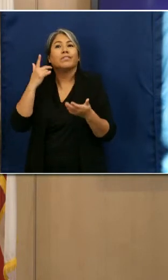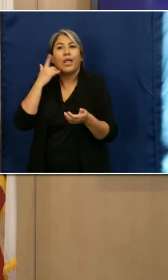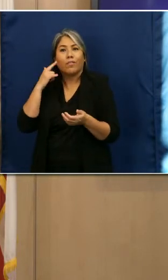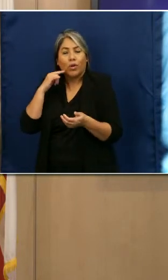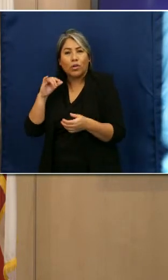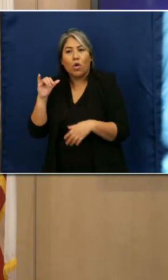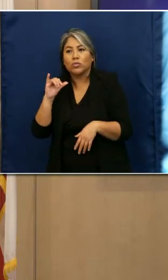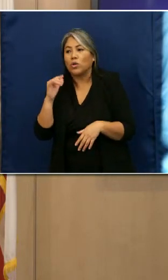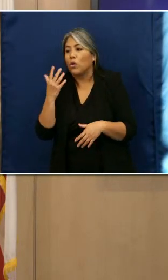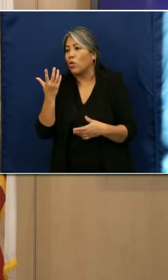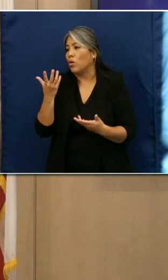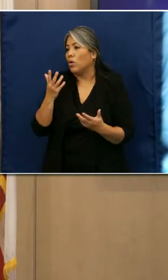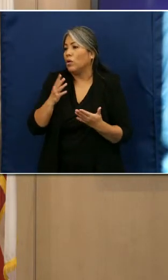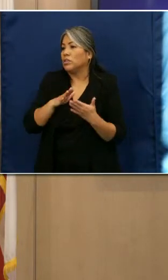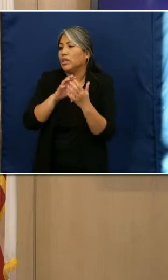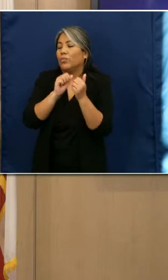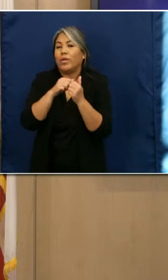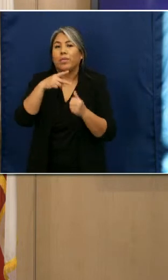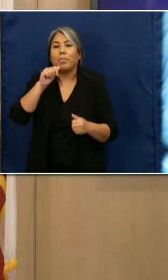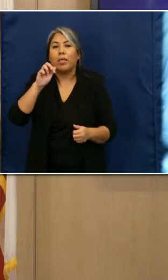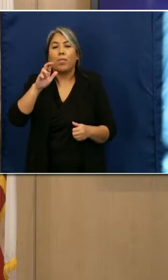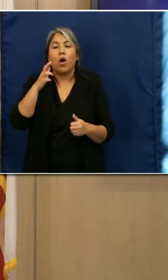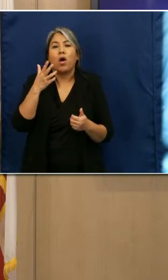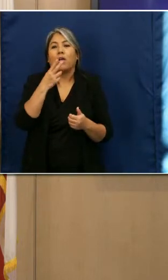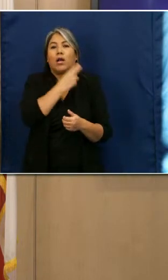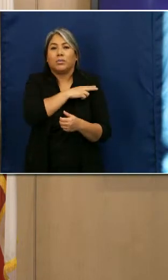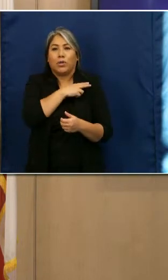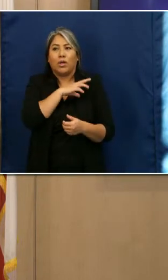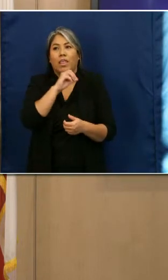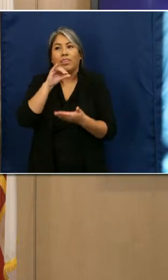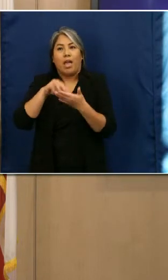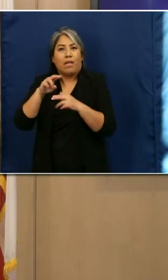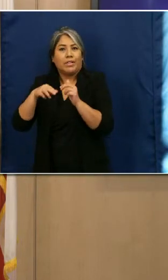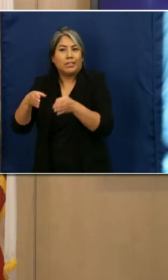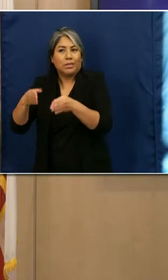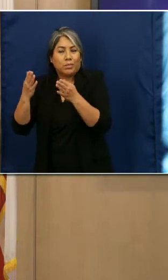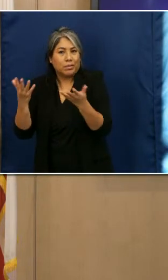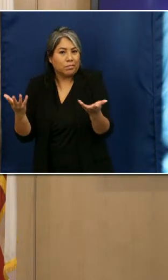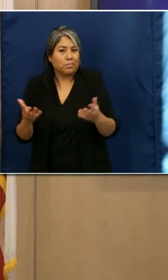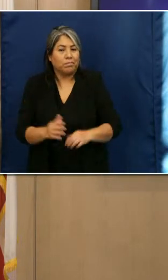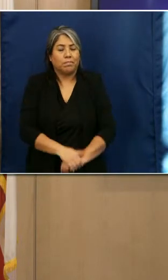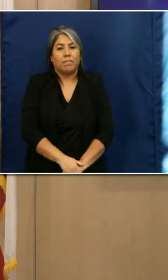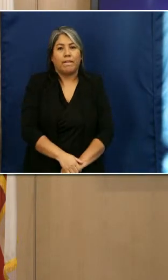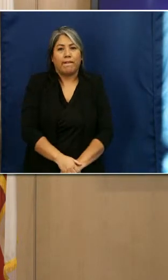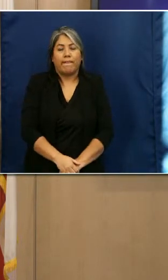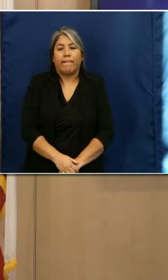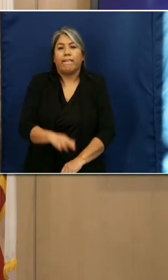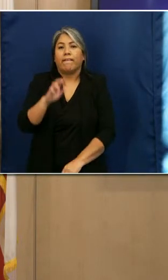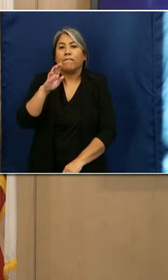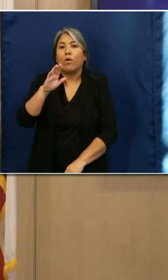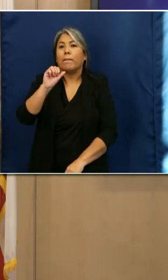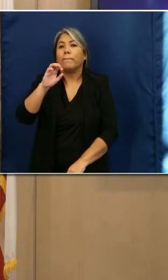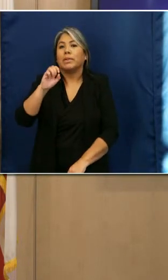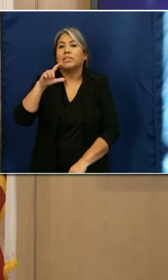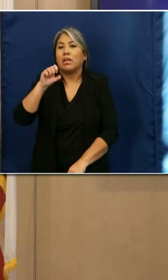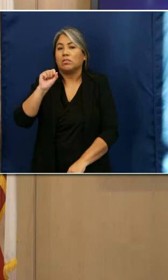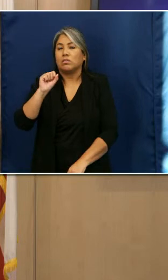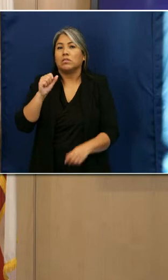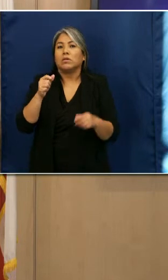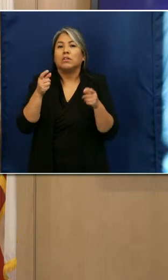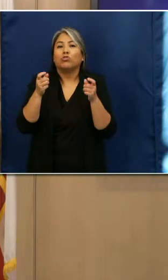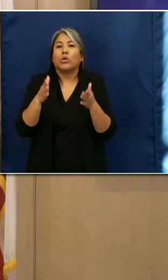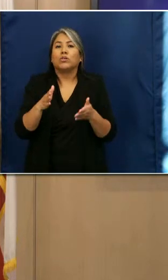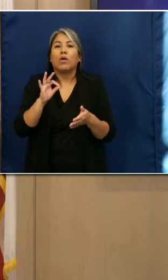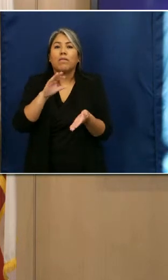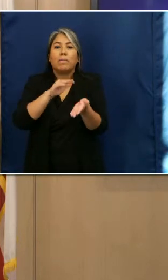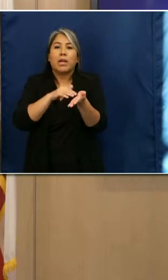also dealing with the Palomar Hospital when that facility will be stood up. And Rob Sills, our Director of Medical